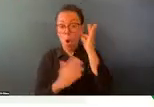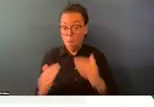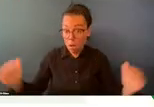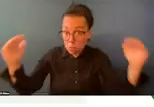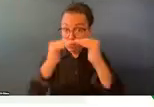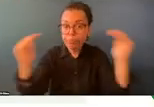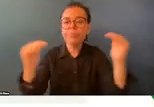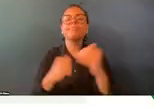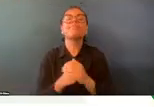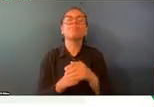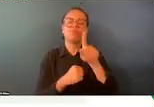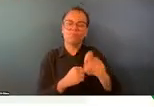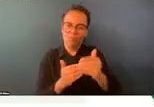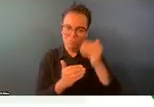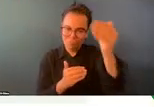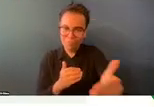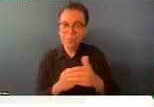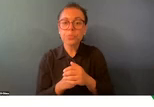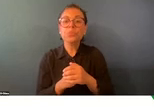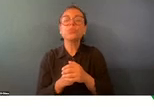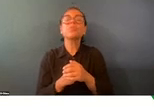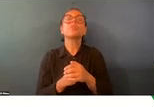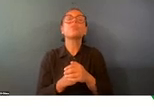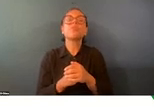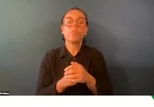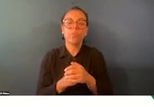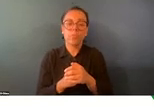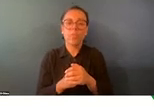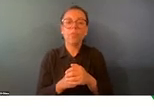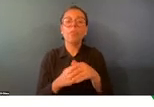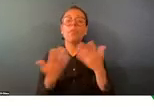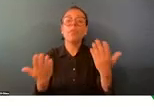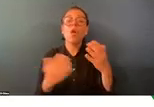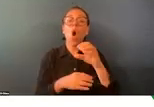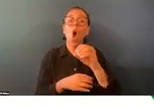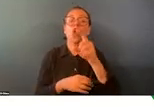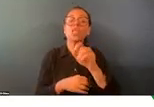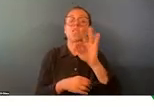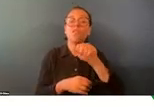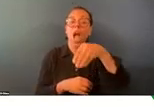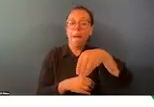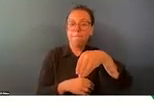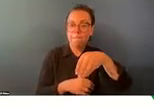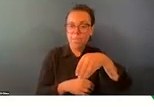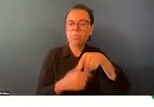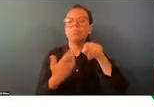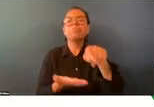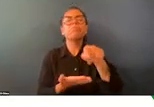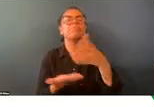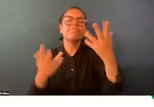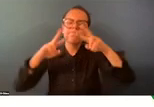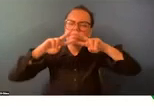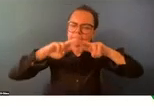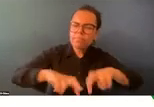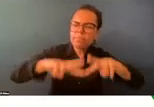slide, please. During the design of WASH infrastructure, Equidev works with the Design Institute to identify